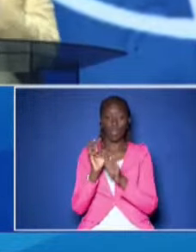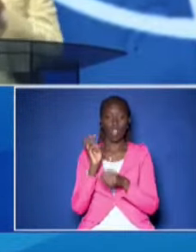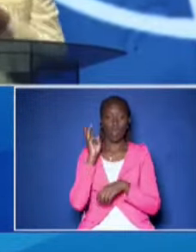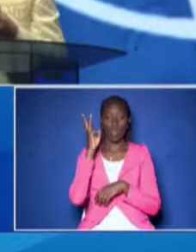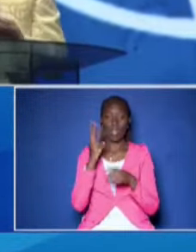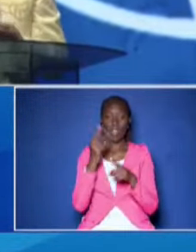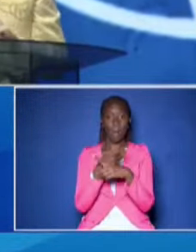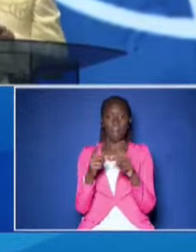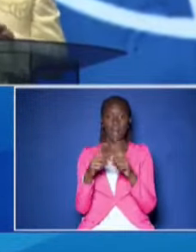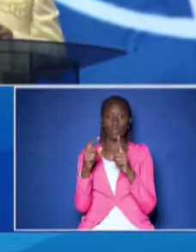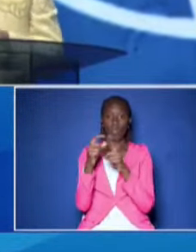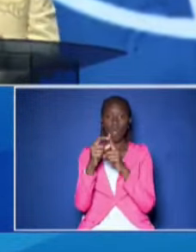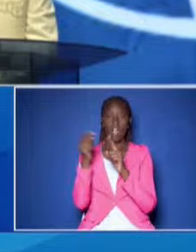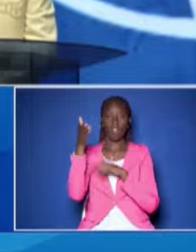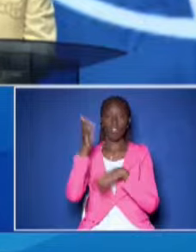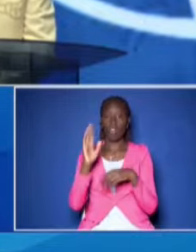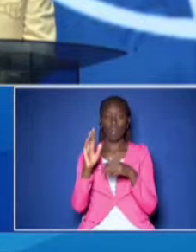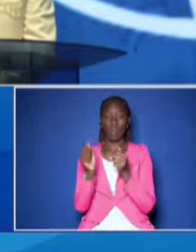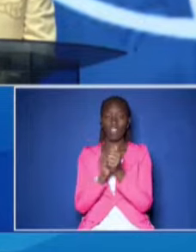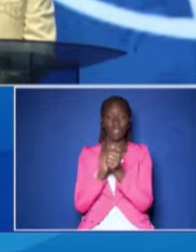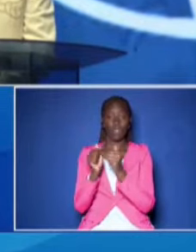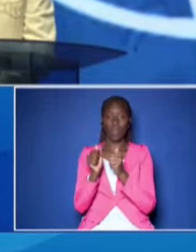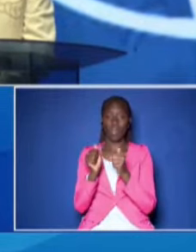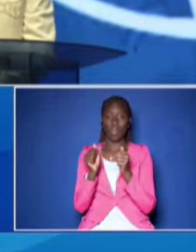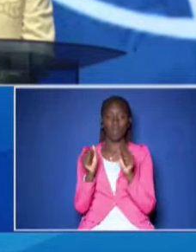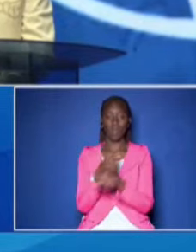word shall not pass